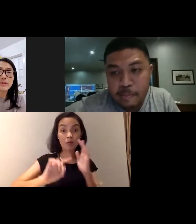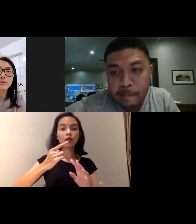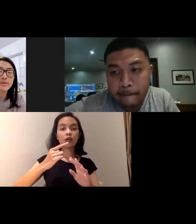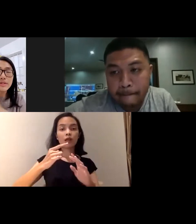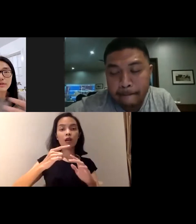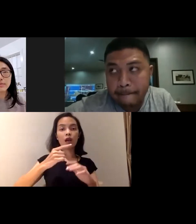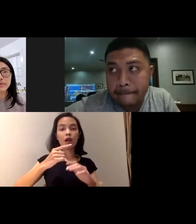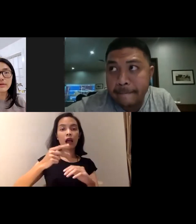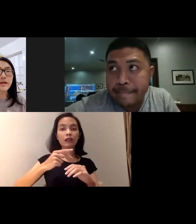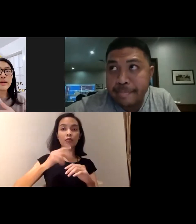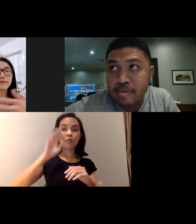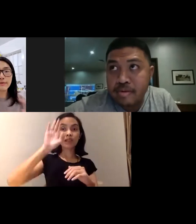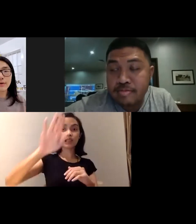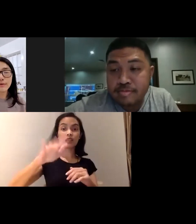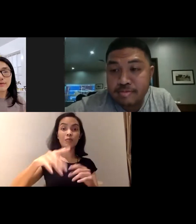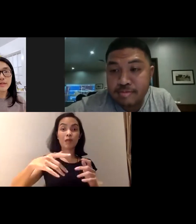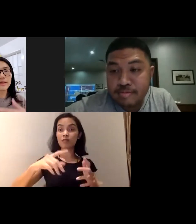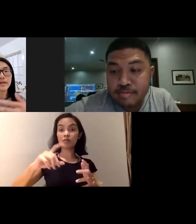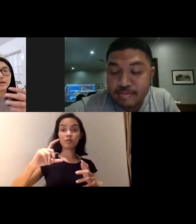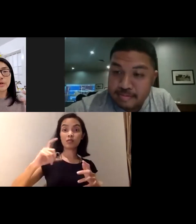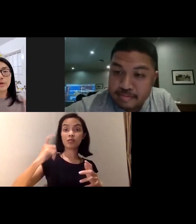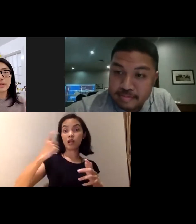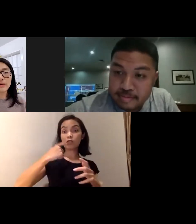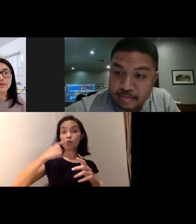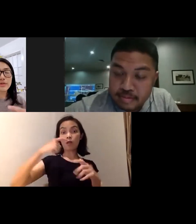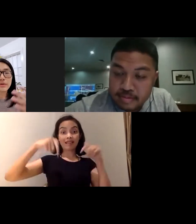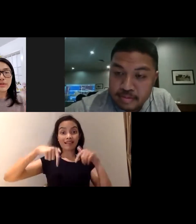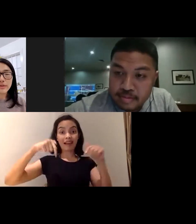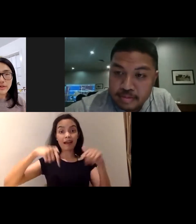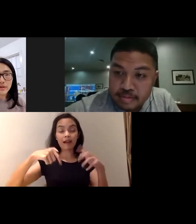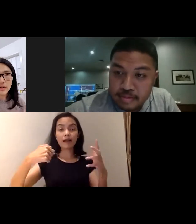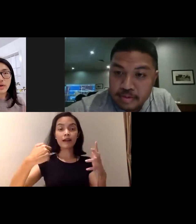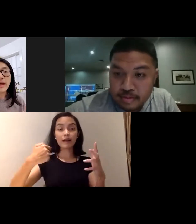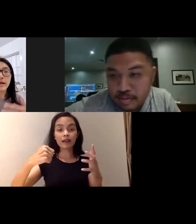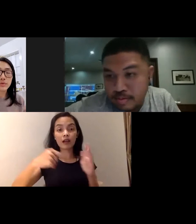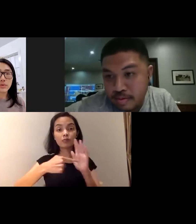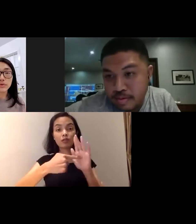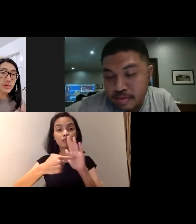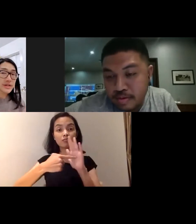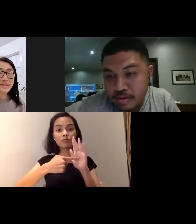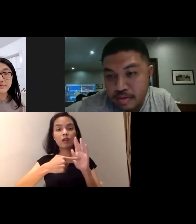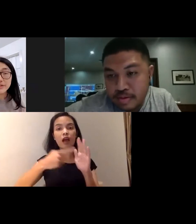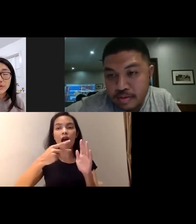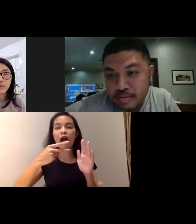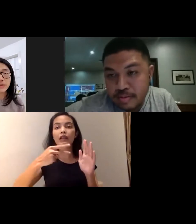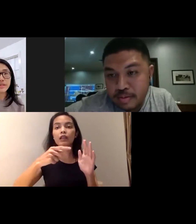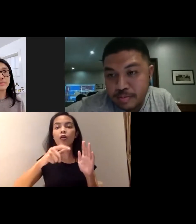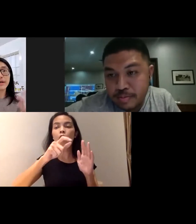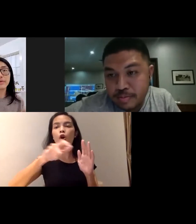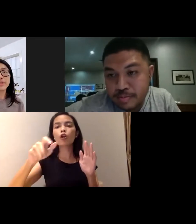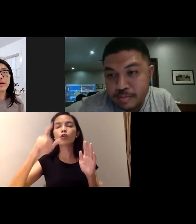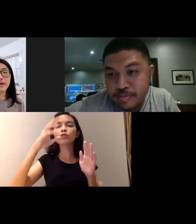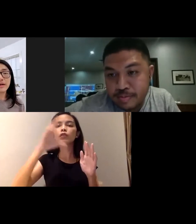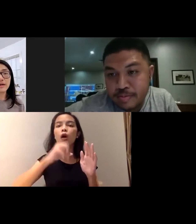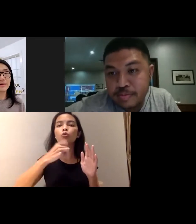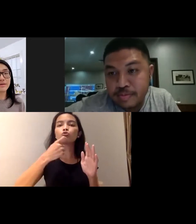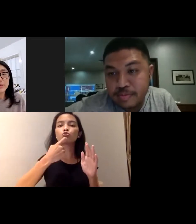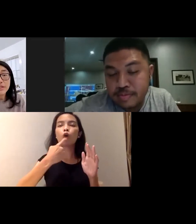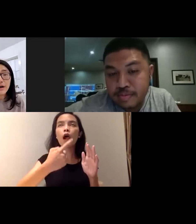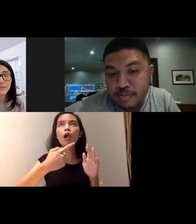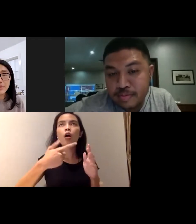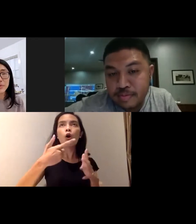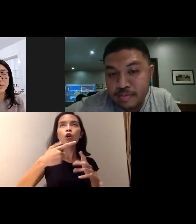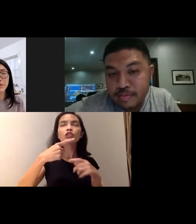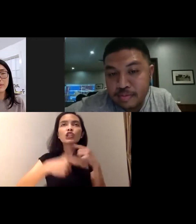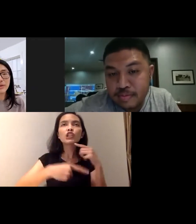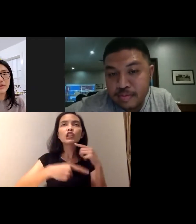the future, it will still be full of the, you know, stereotypical heteronormative stories about